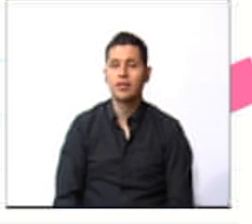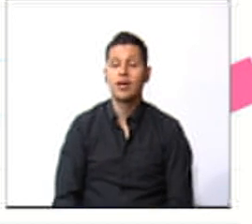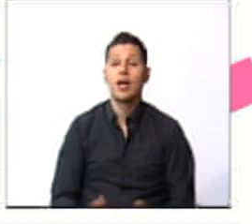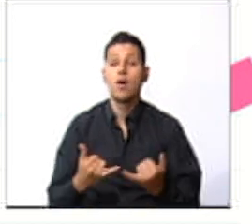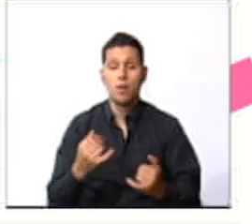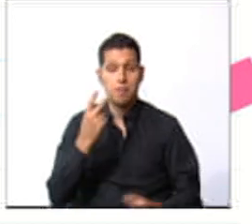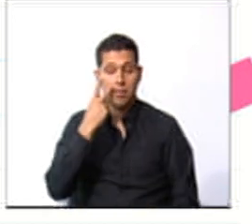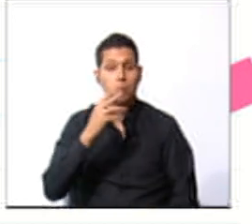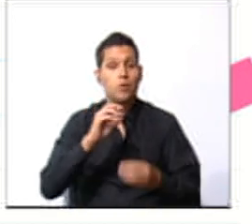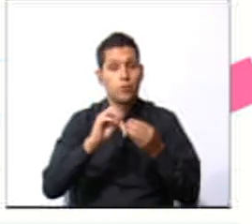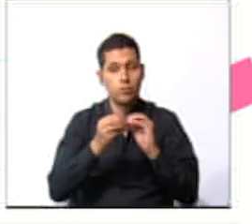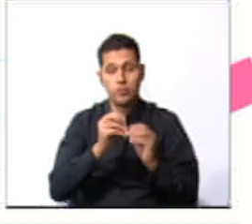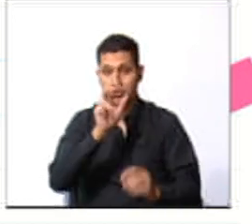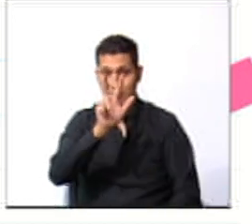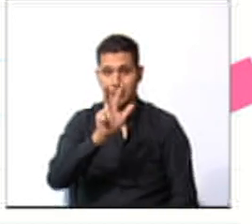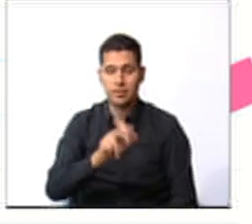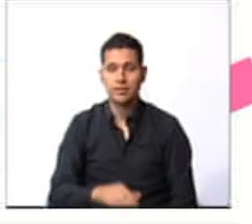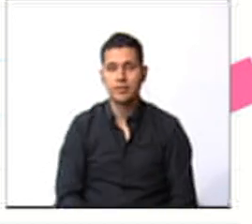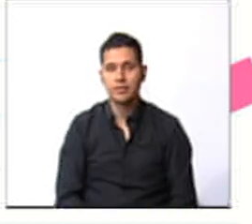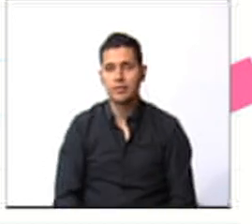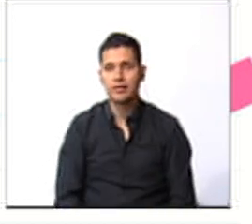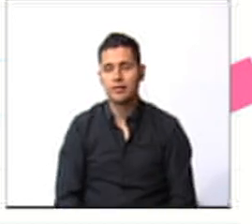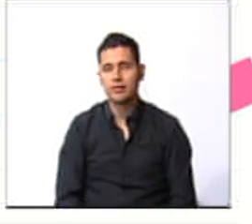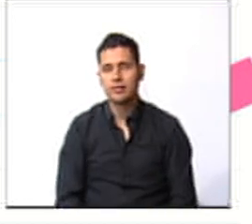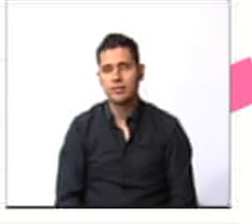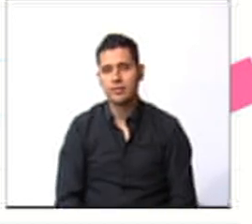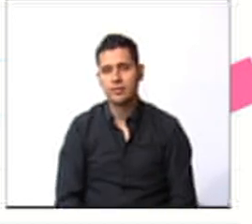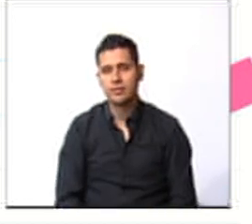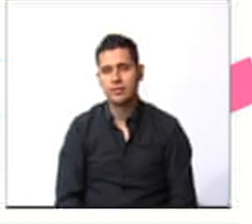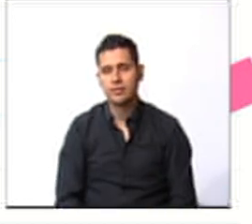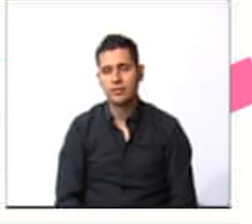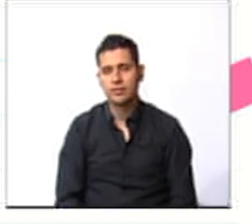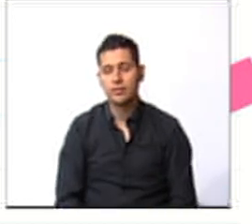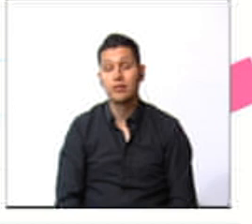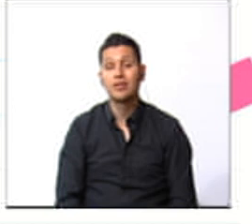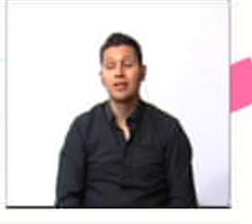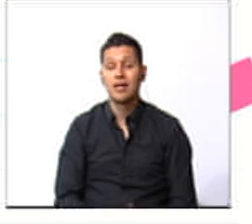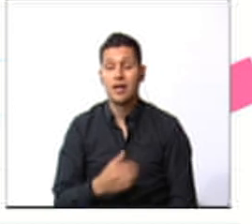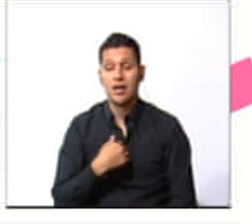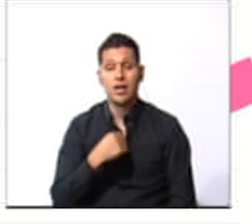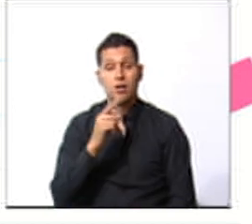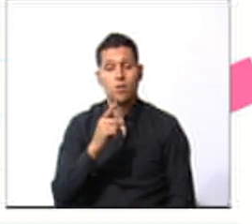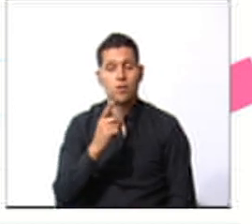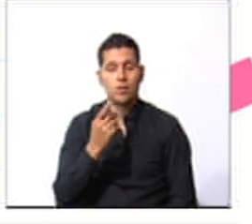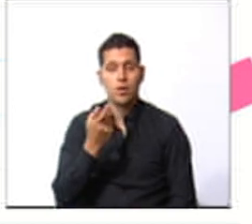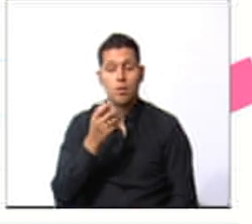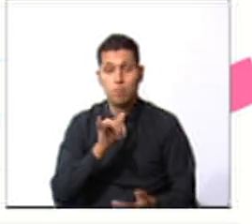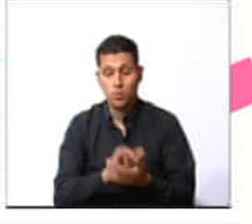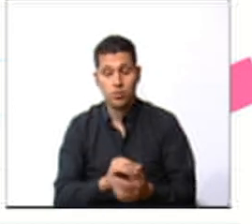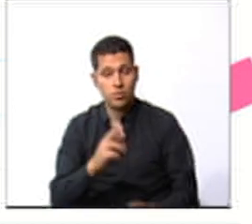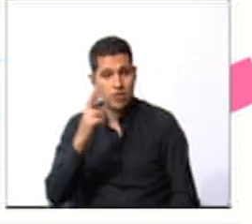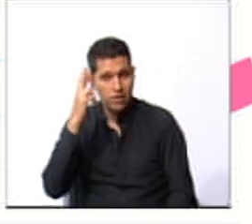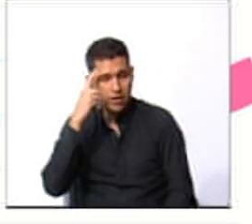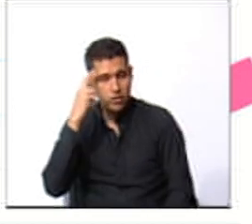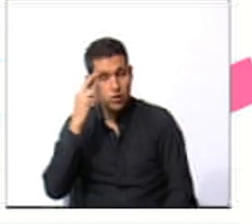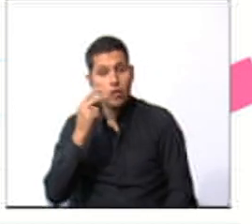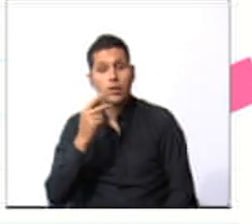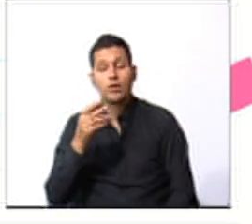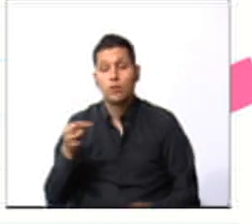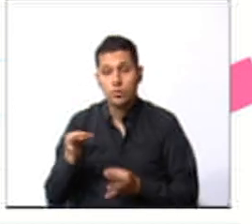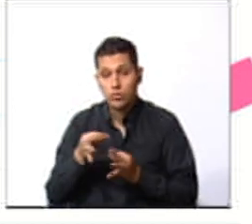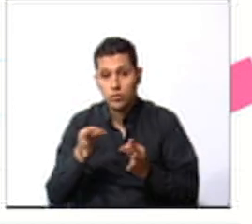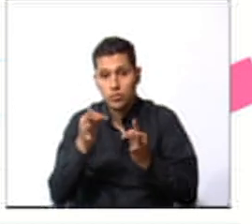see number three. There is one reason tourists come to Costa Rica. Can